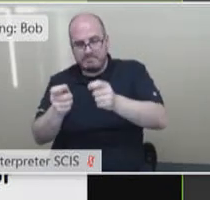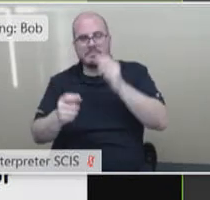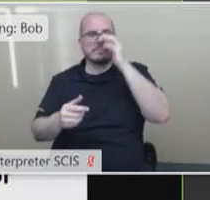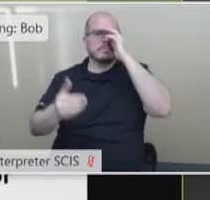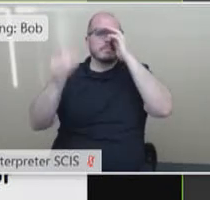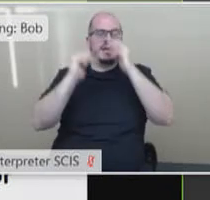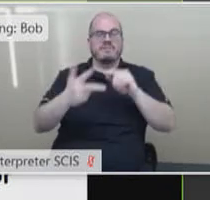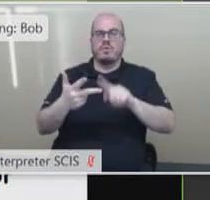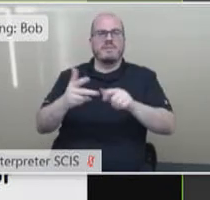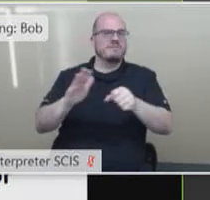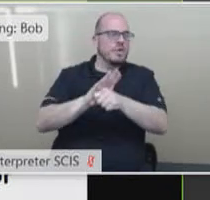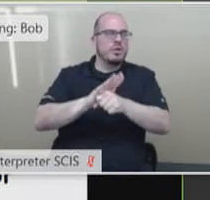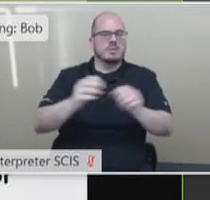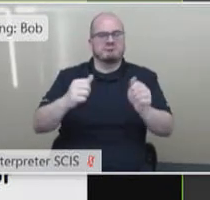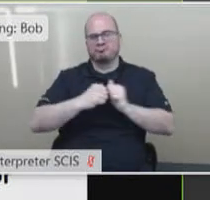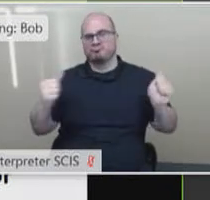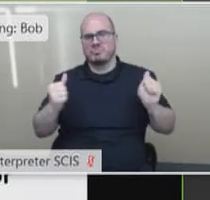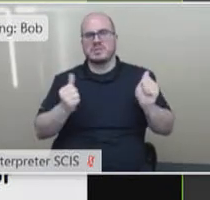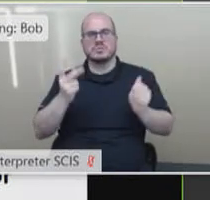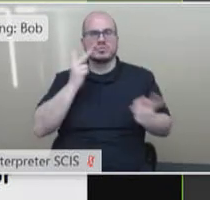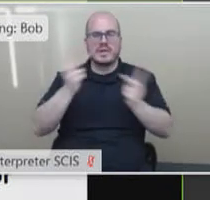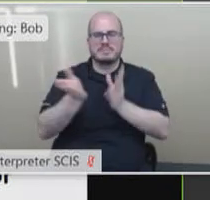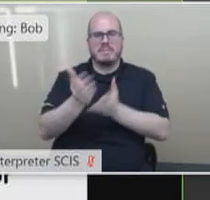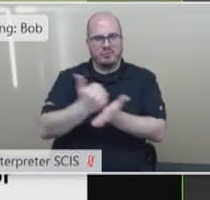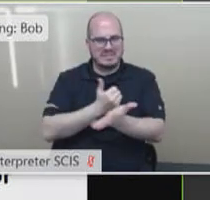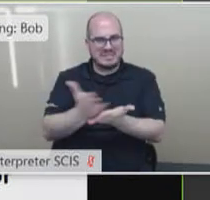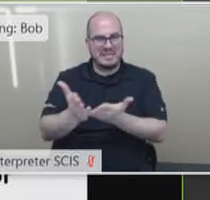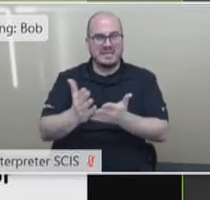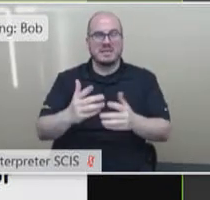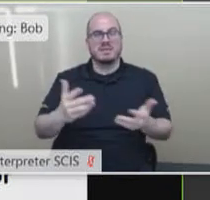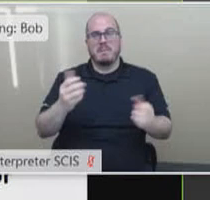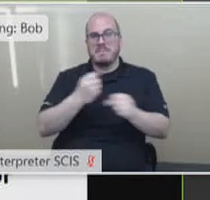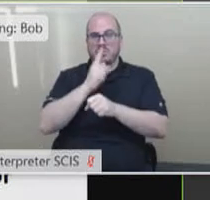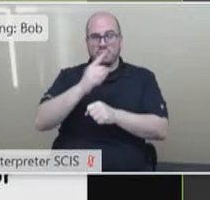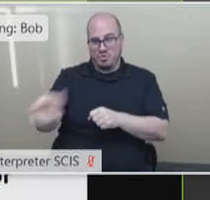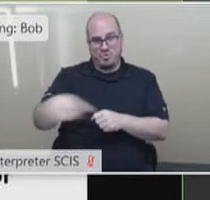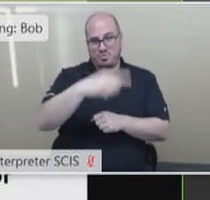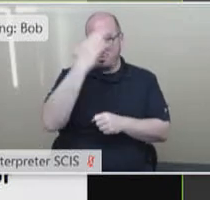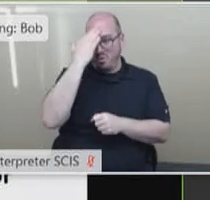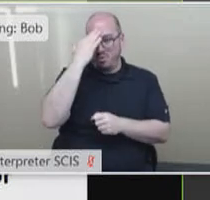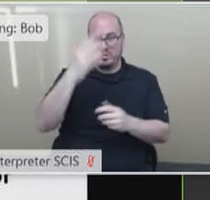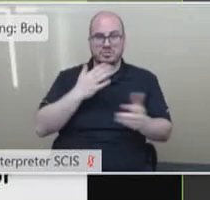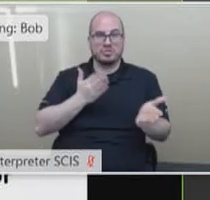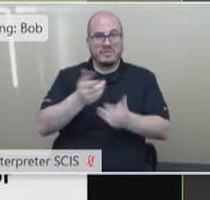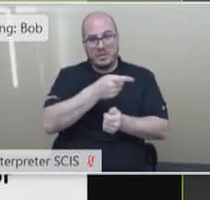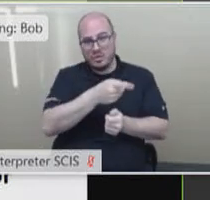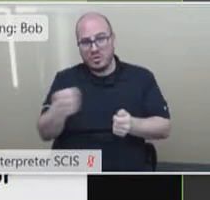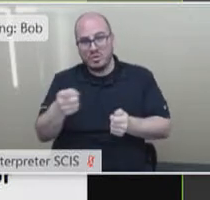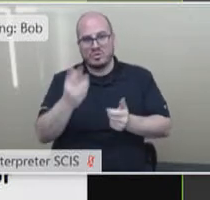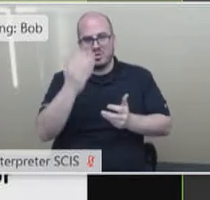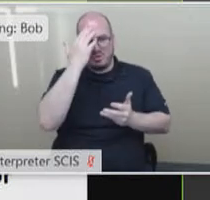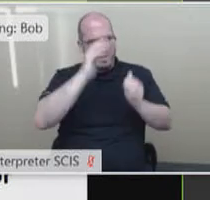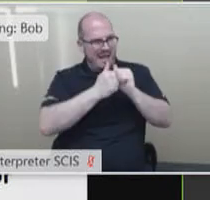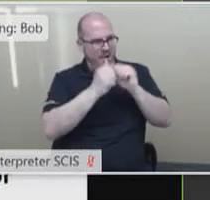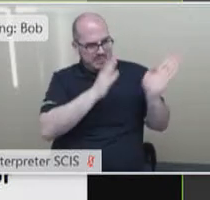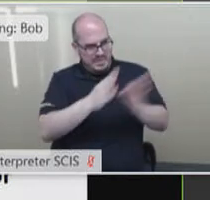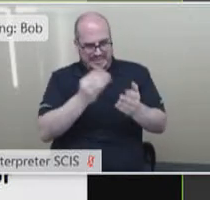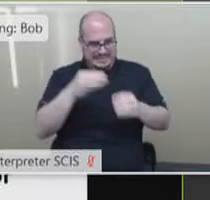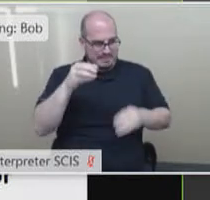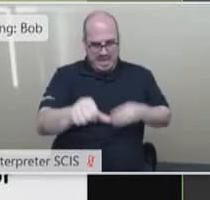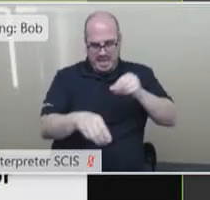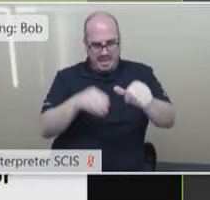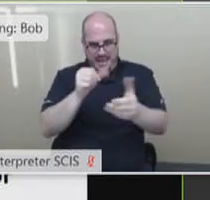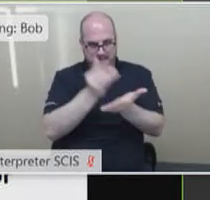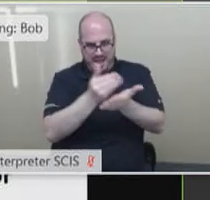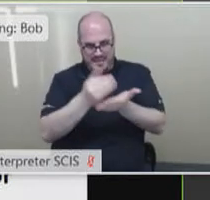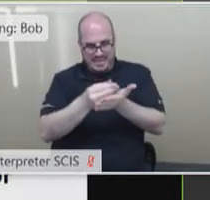it was important to get everything out to the public and really serve as a marker for what our plan was, our fiscal plan for the city, before any